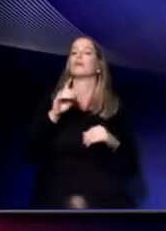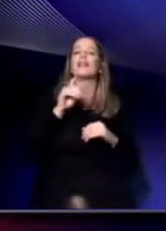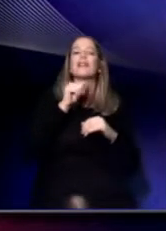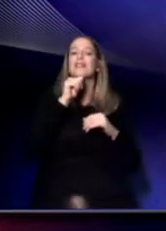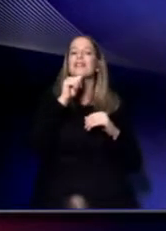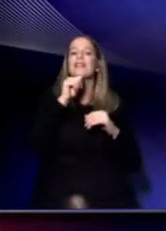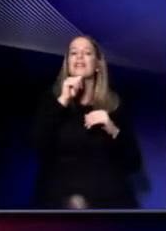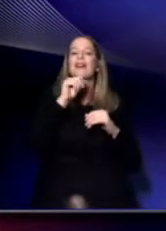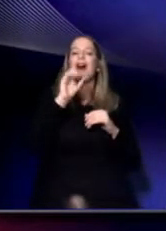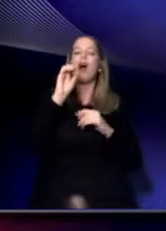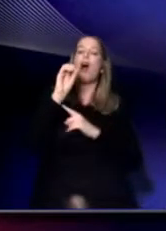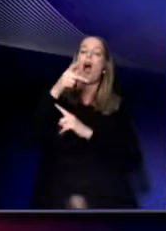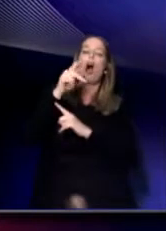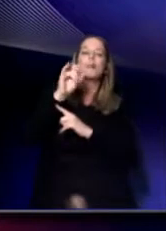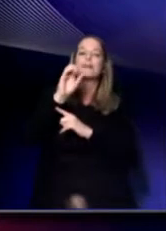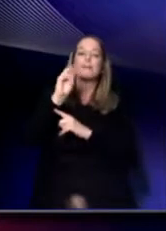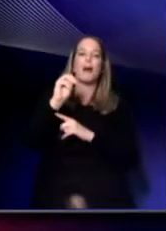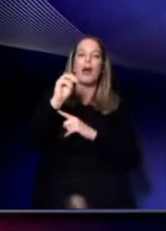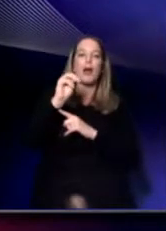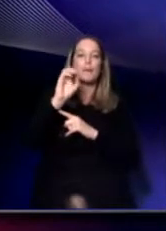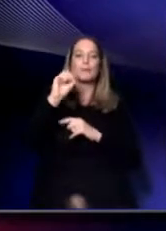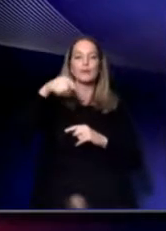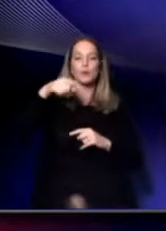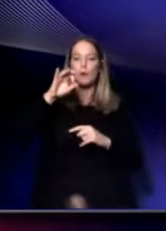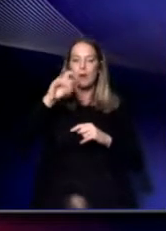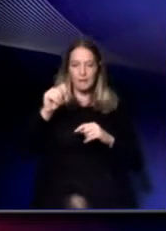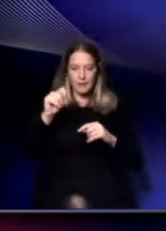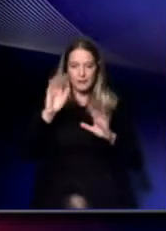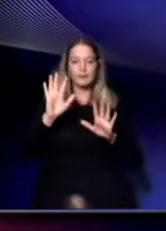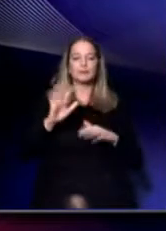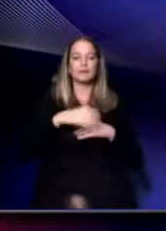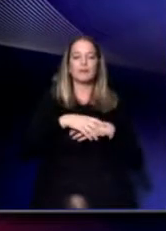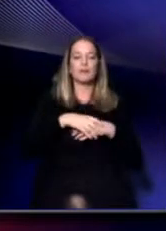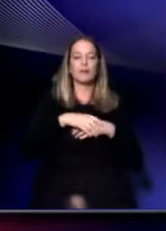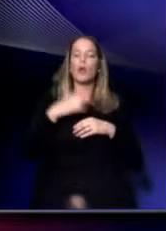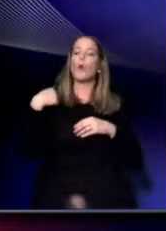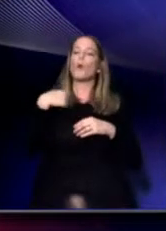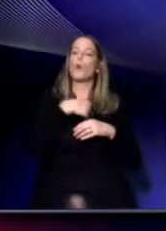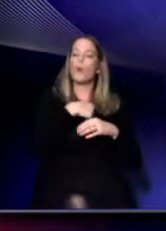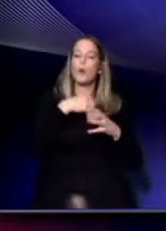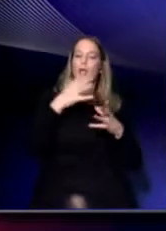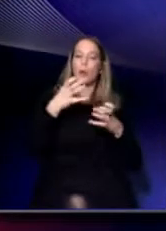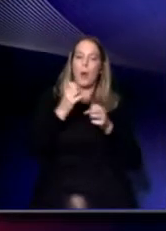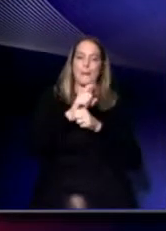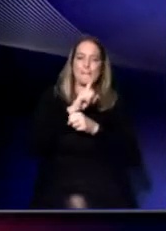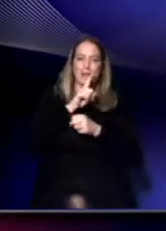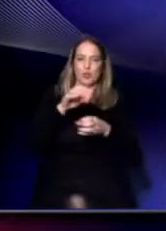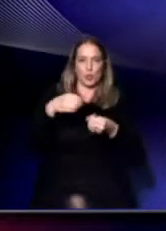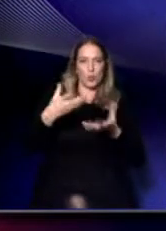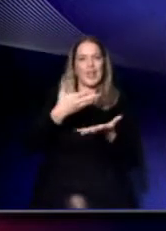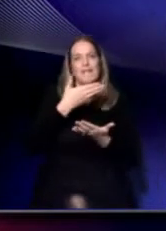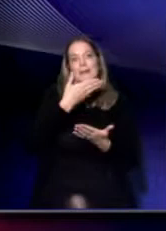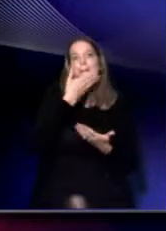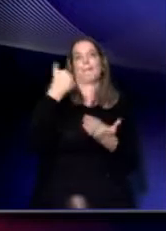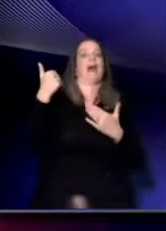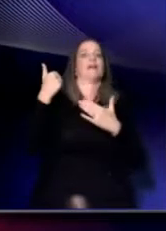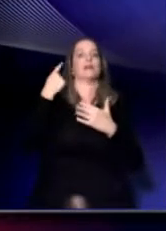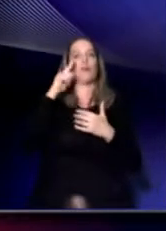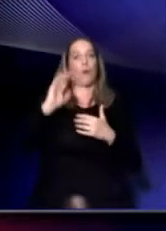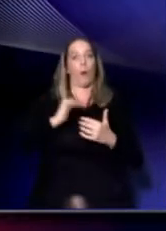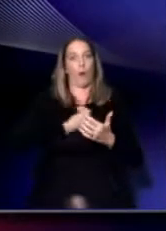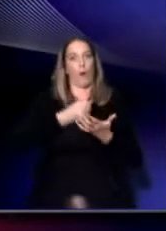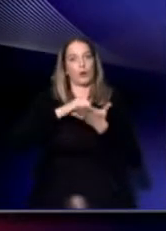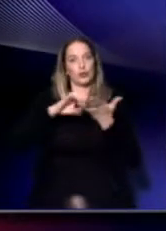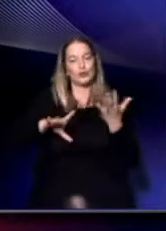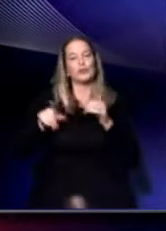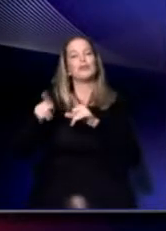for ASDB to further the mission and make sure that we give the best to our students, while also being respectful of state taxpayers'